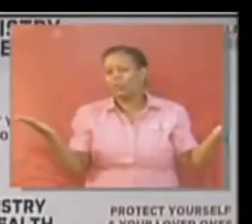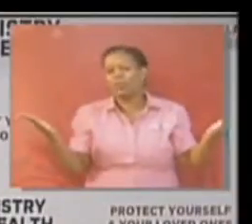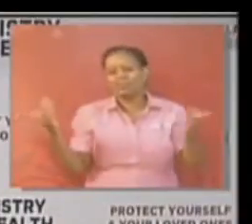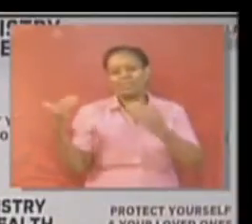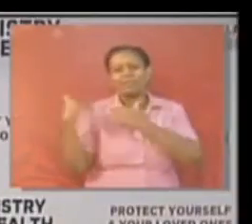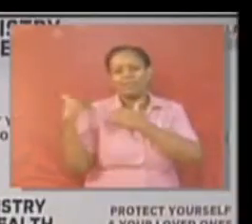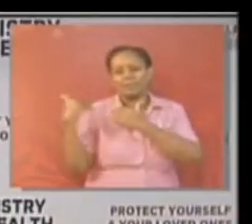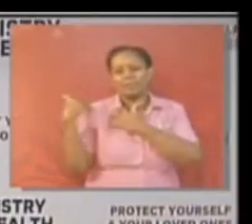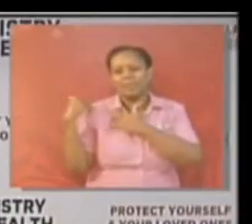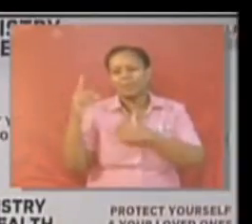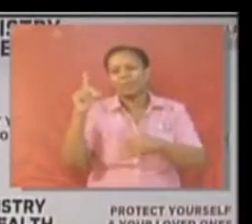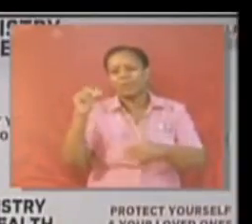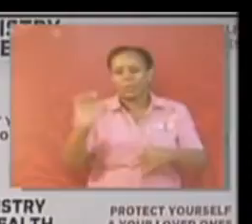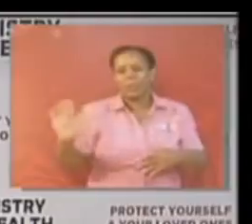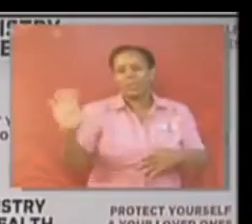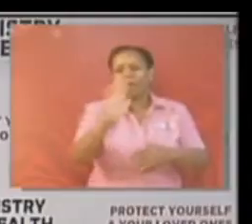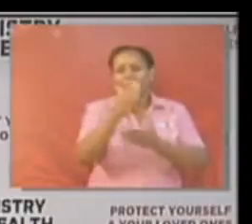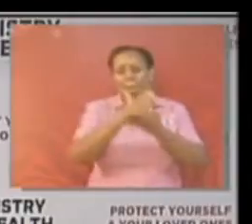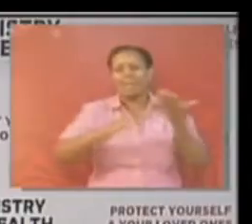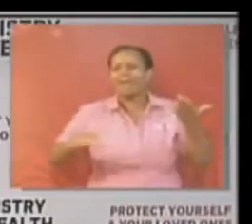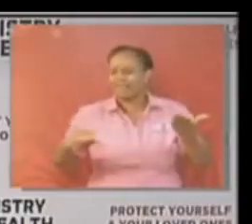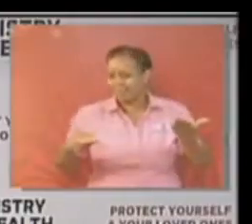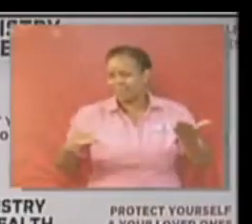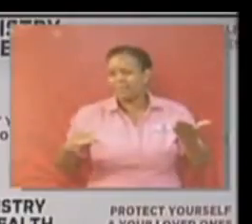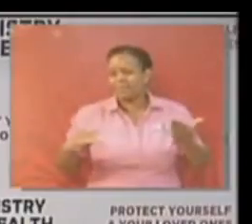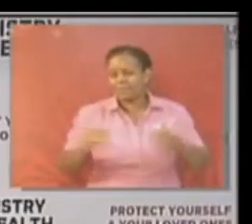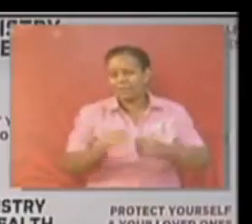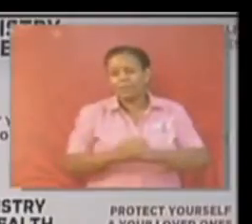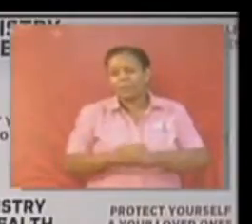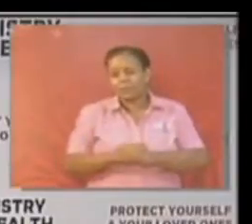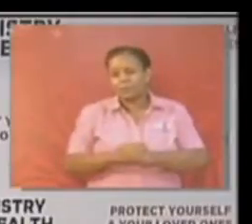you, CMO. We now go to CNC3.